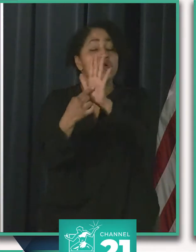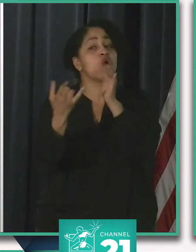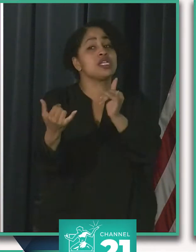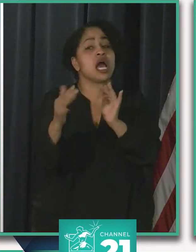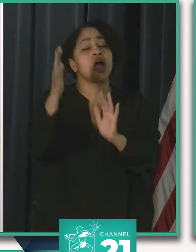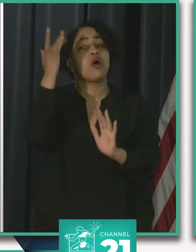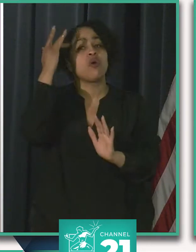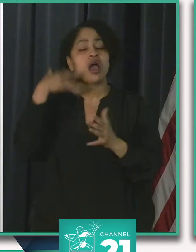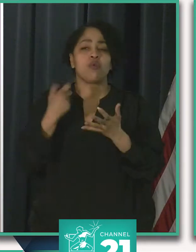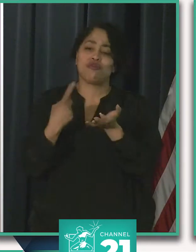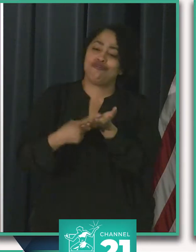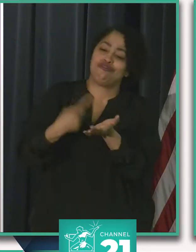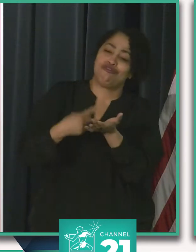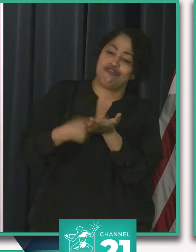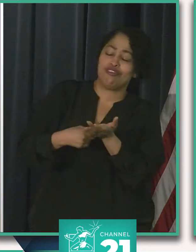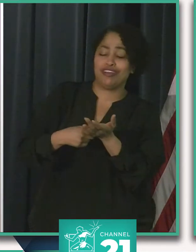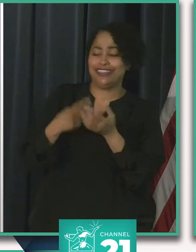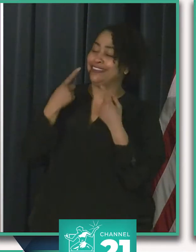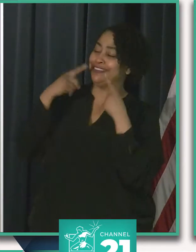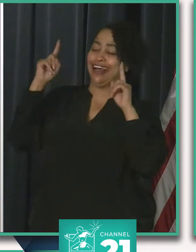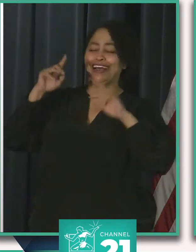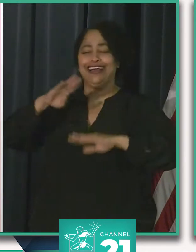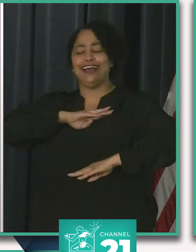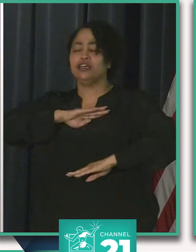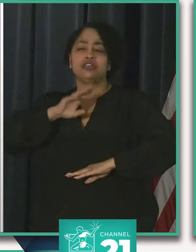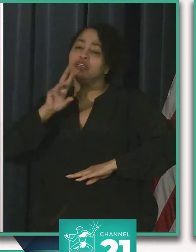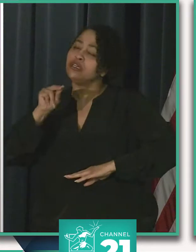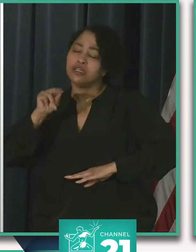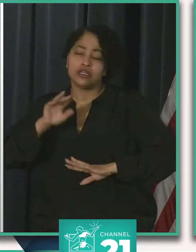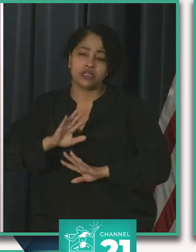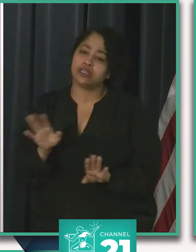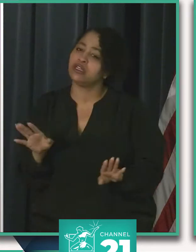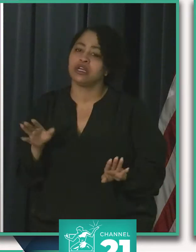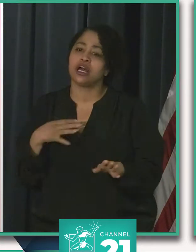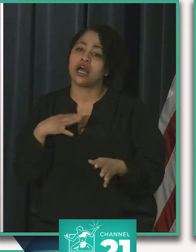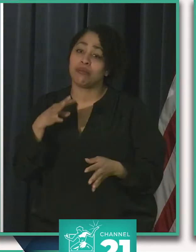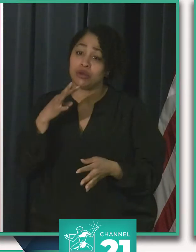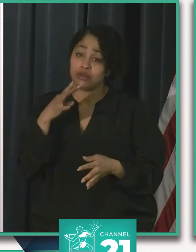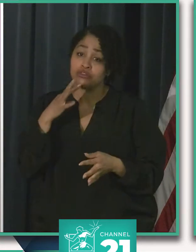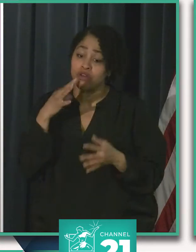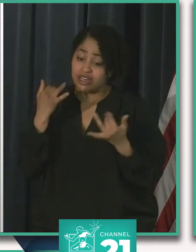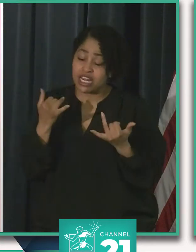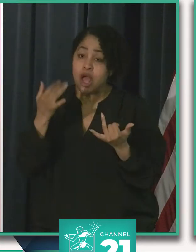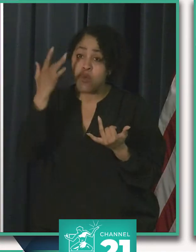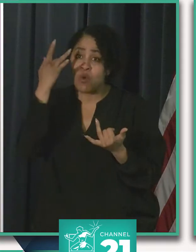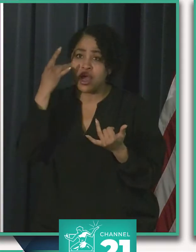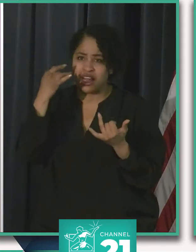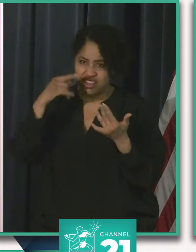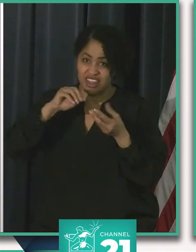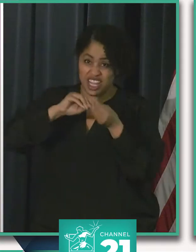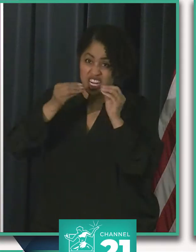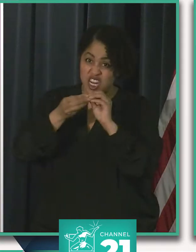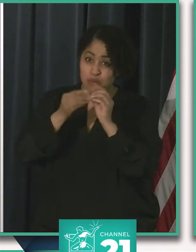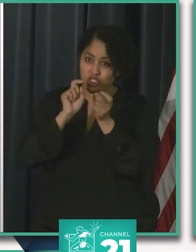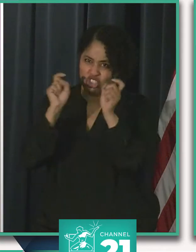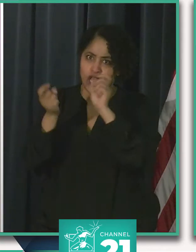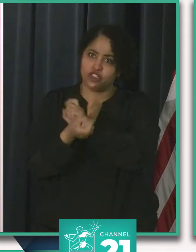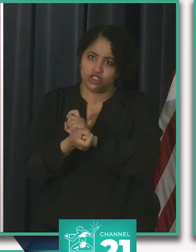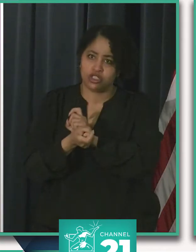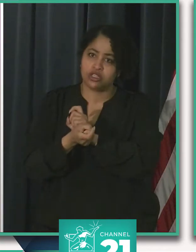to talk about our success. I'm showing you this because it's starting to slip away. This margin is